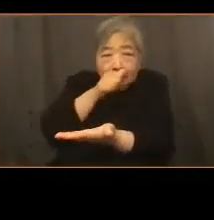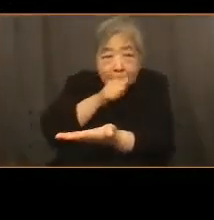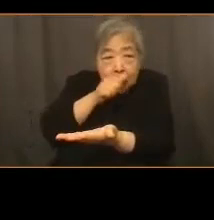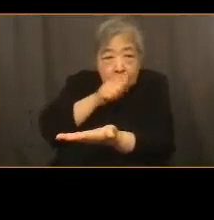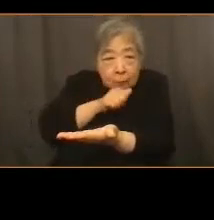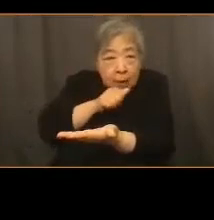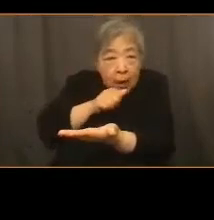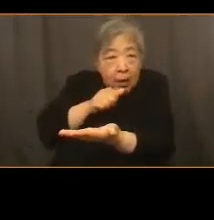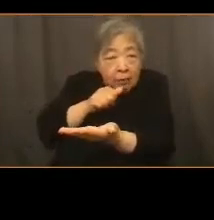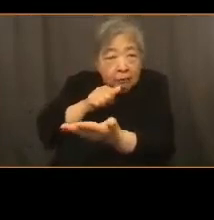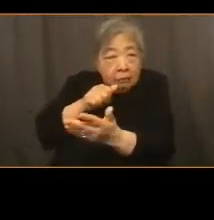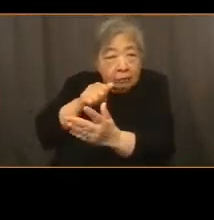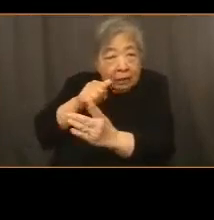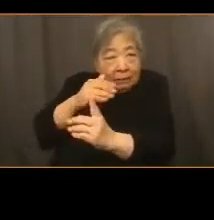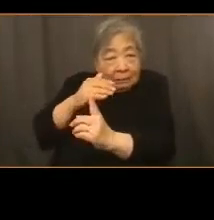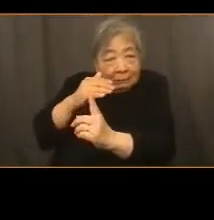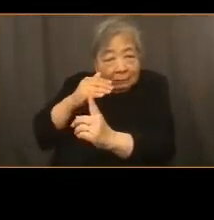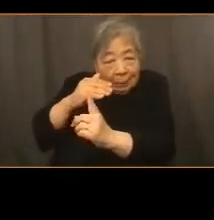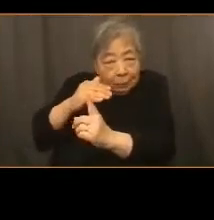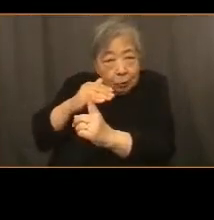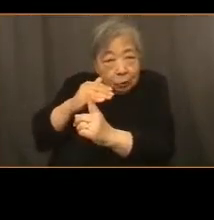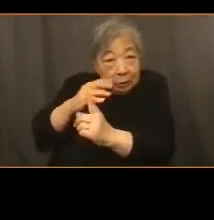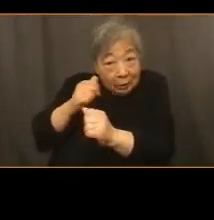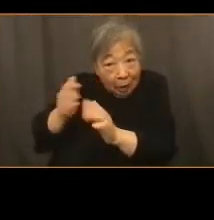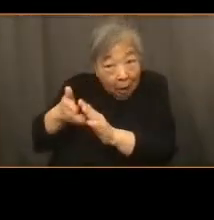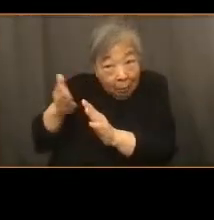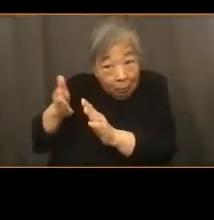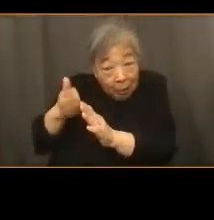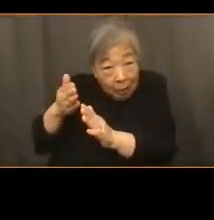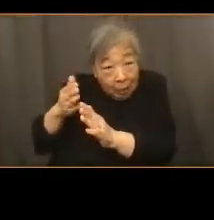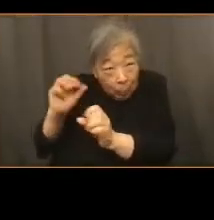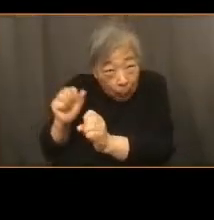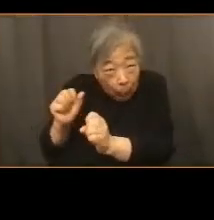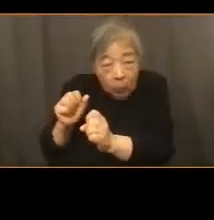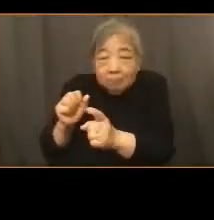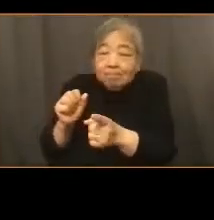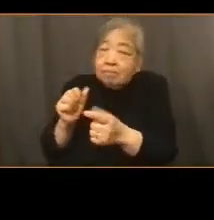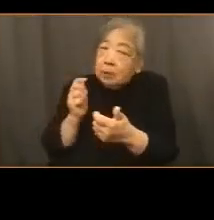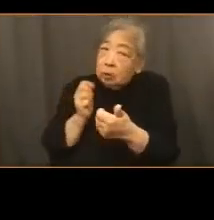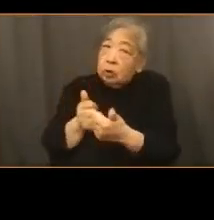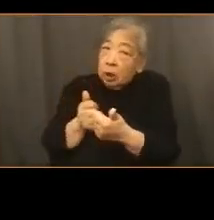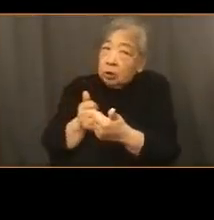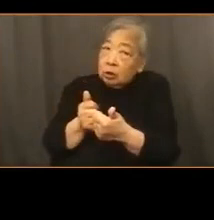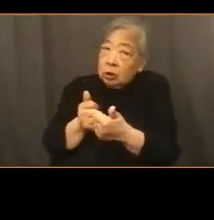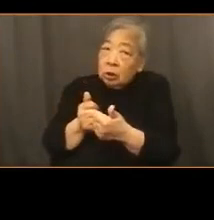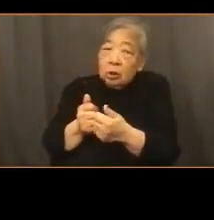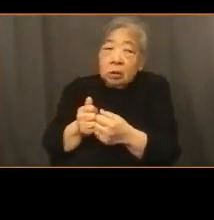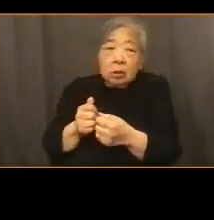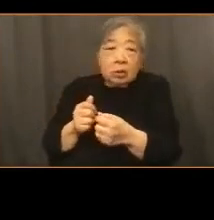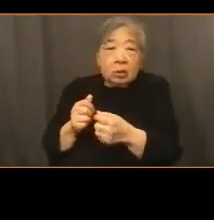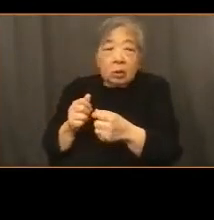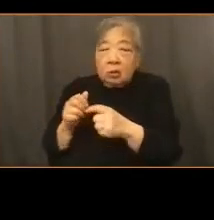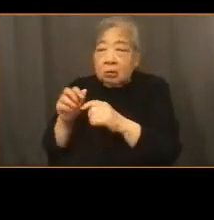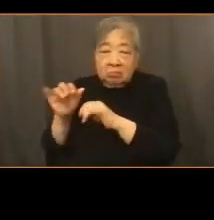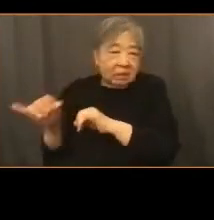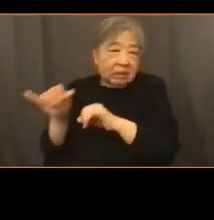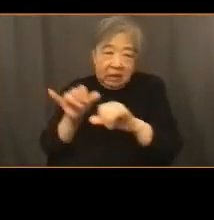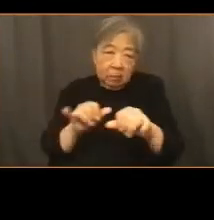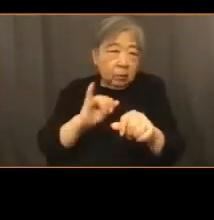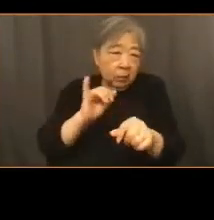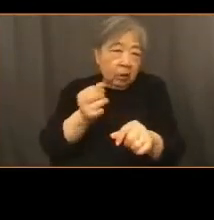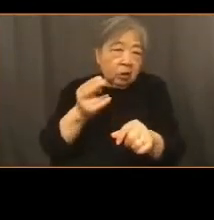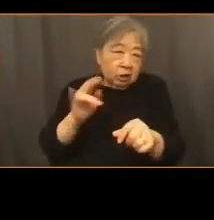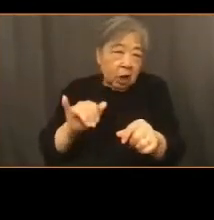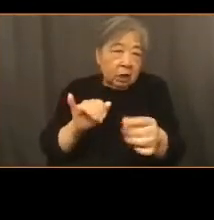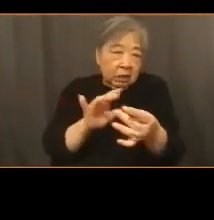is a challenge. And so what Johnny said is also true, right? I mean,